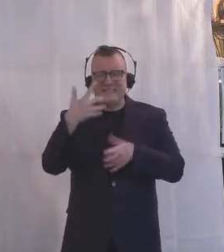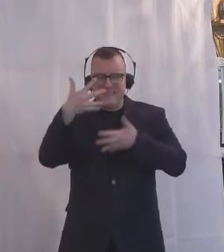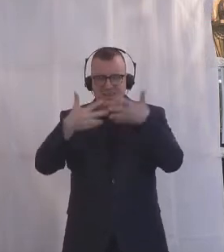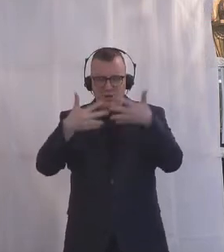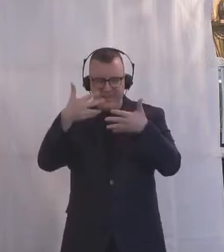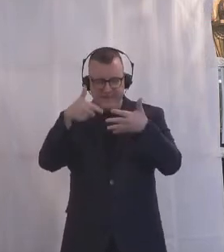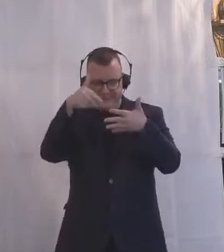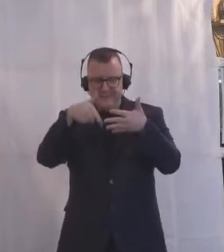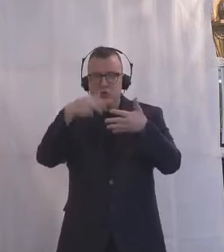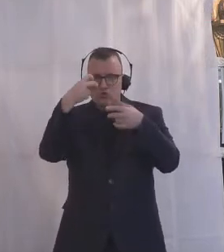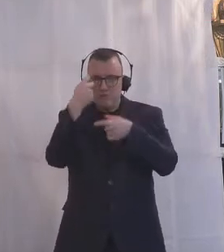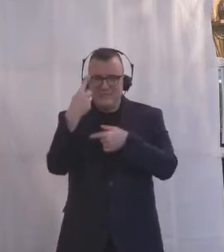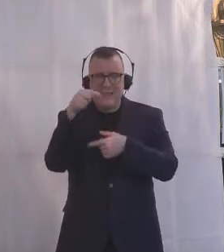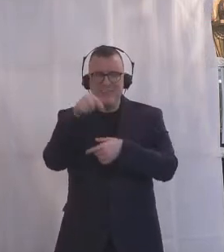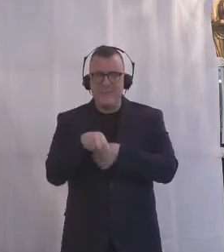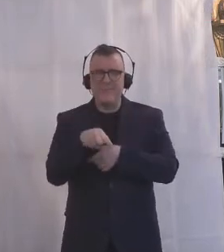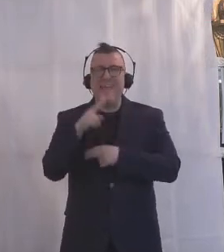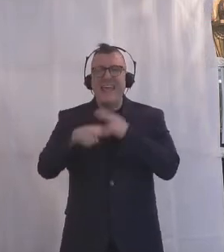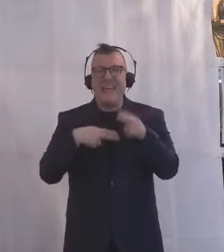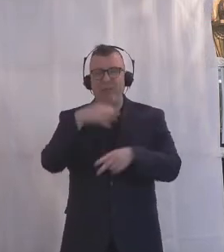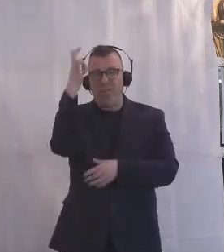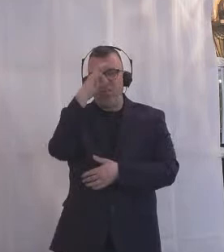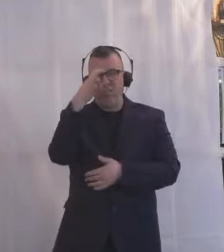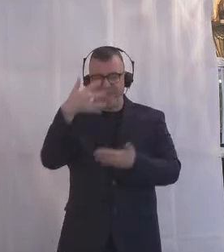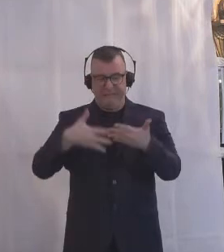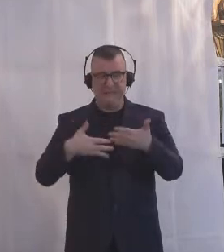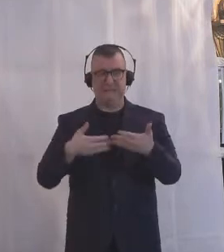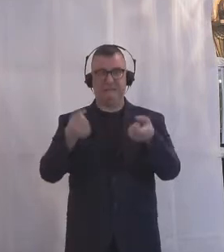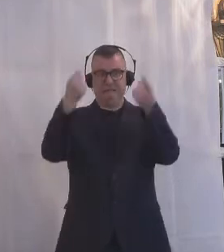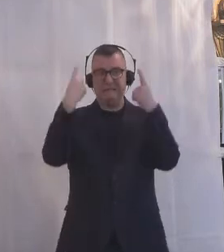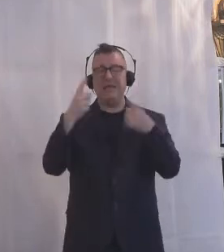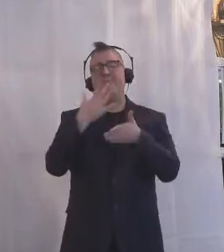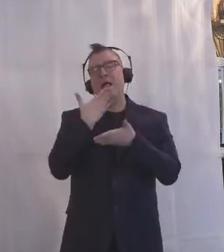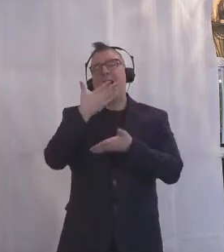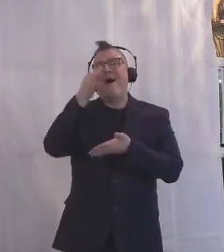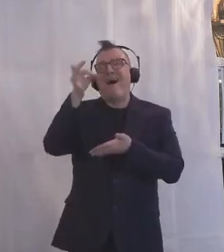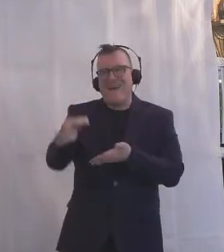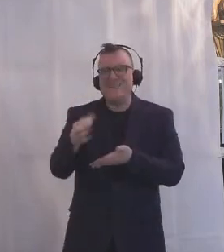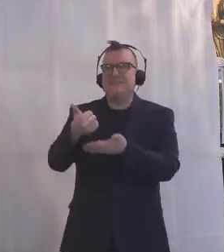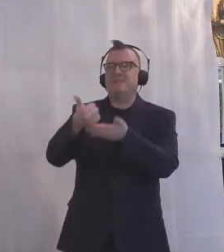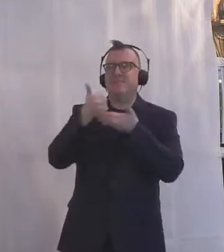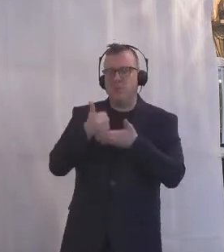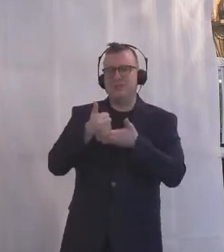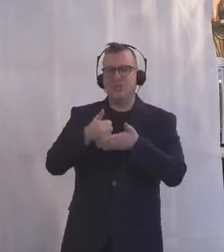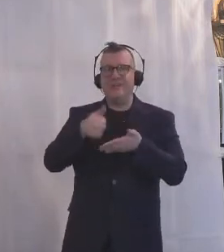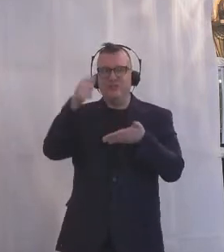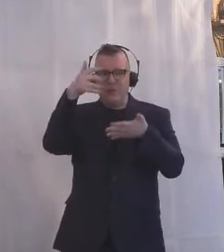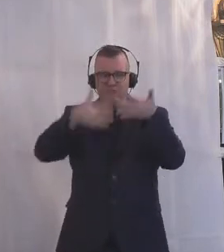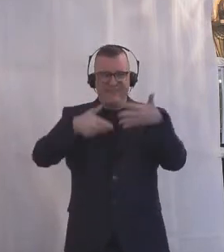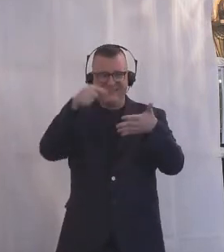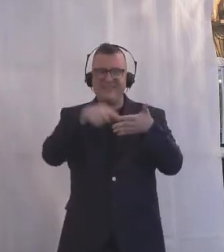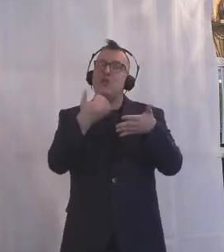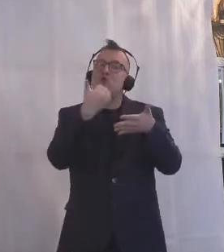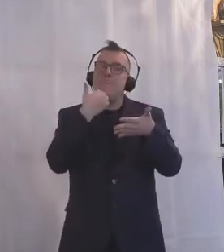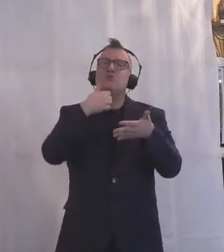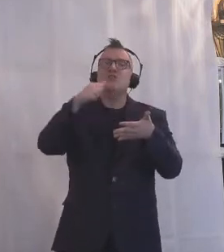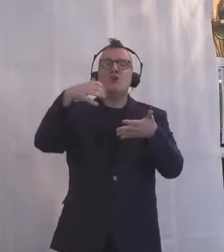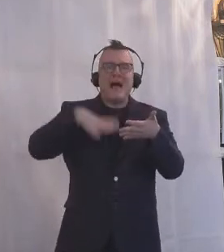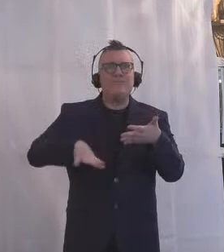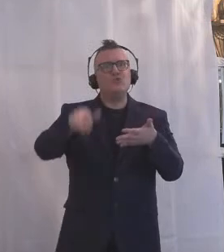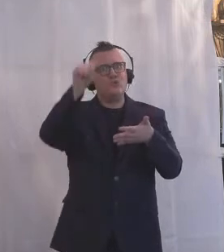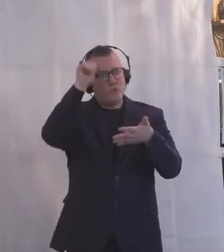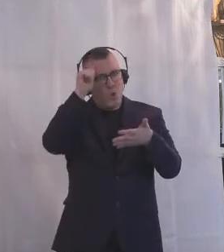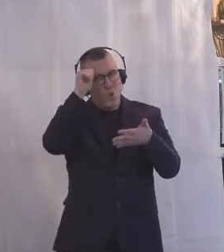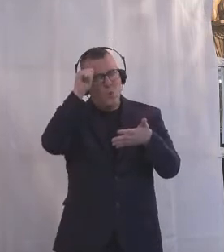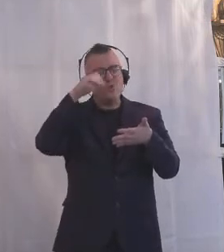the numbers. If you don't understand them, ask for support, ask for help, but really get to know the numbers, because it's the one thing that